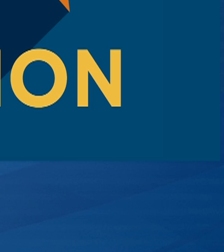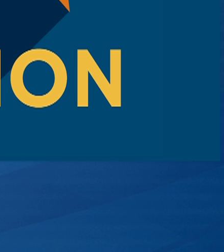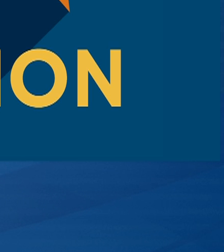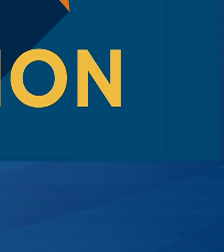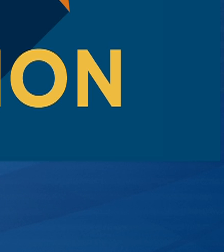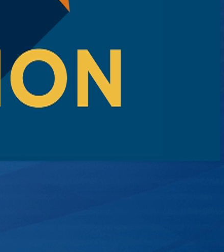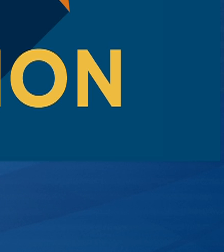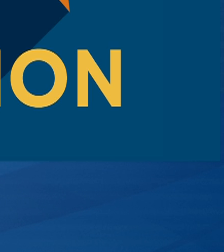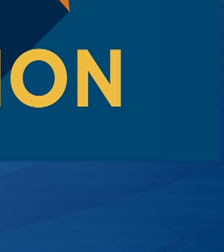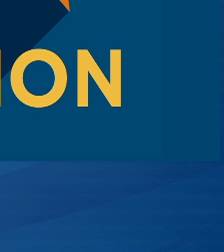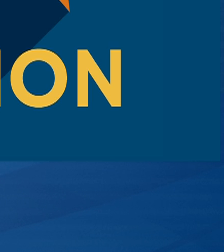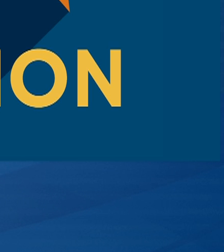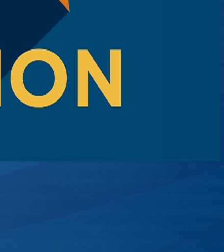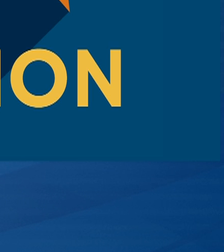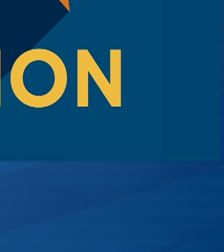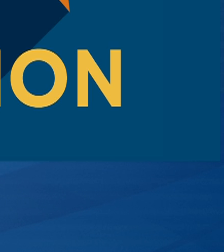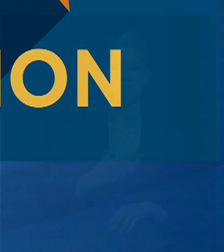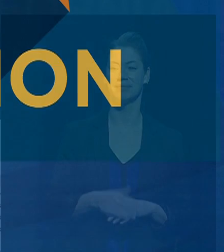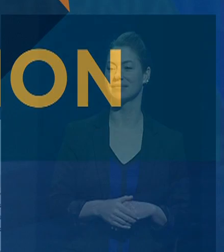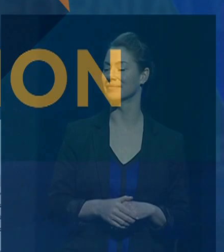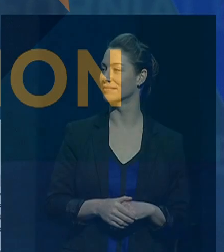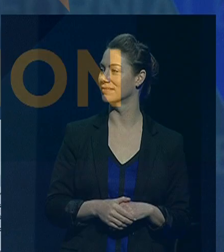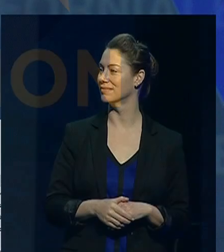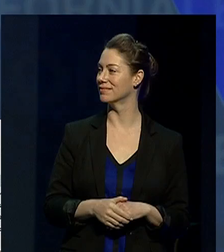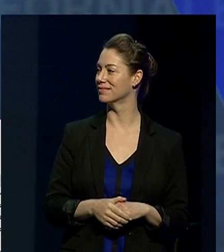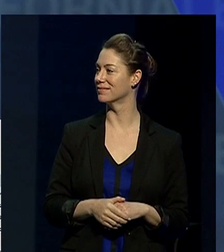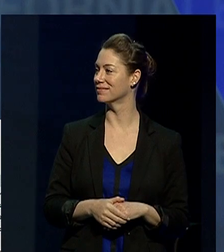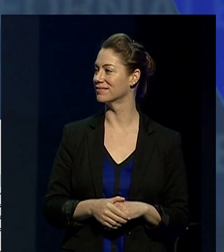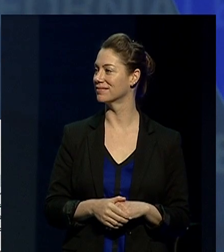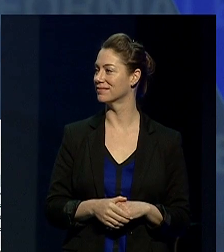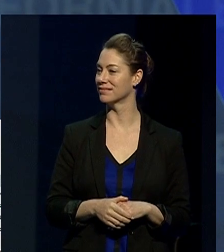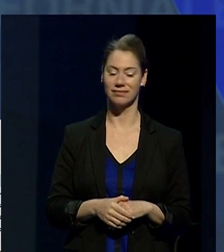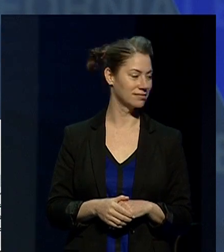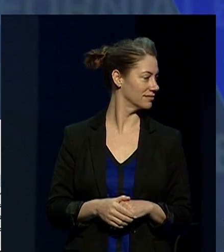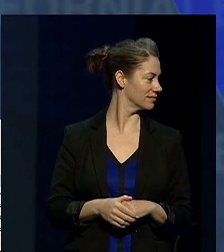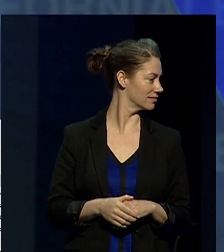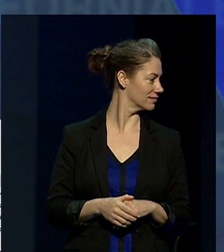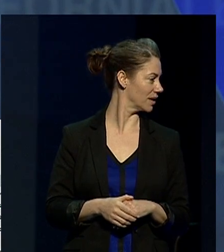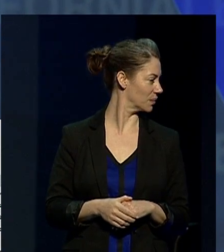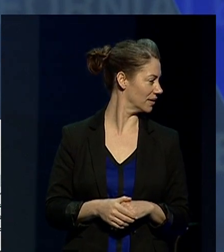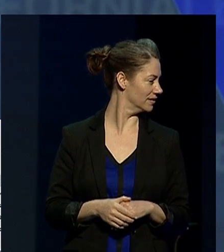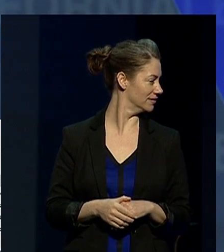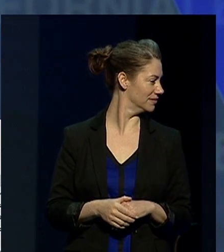And take your seat, please. Pretty please with sugar on it.